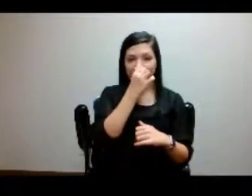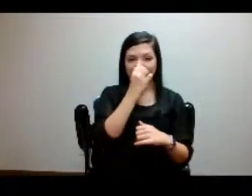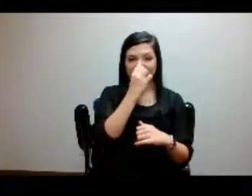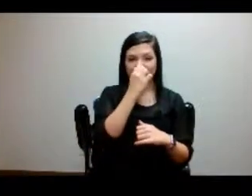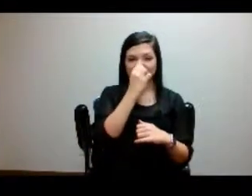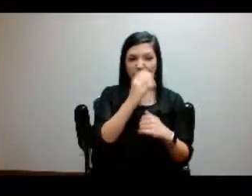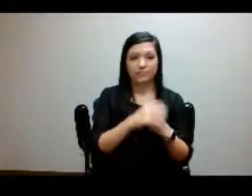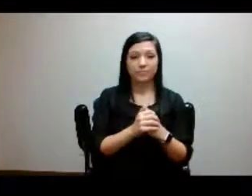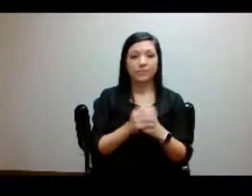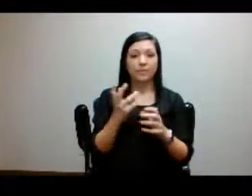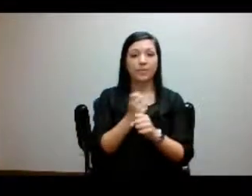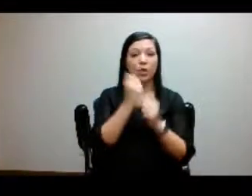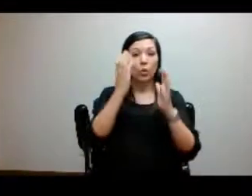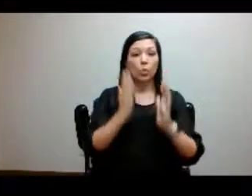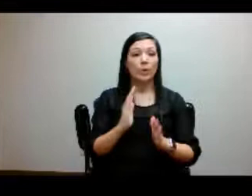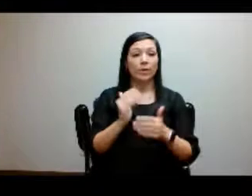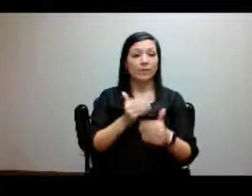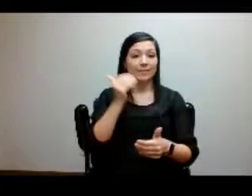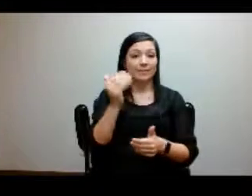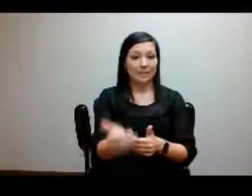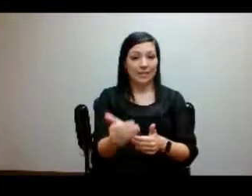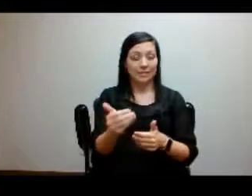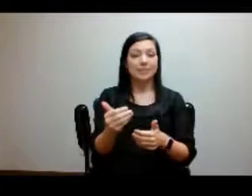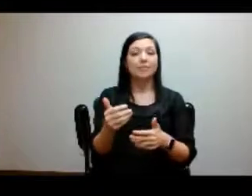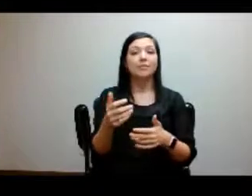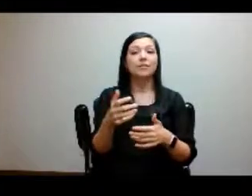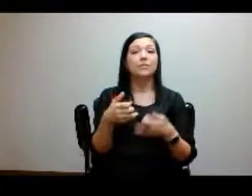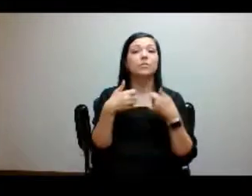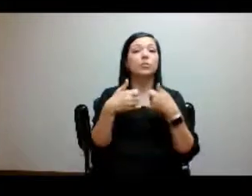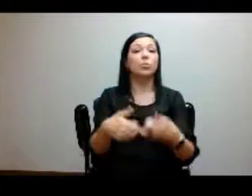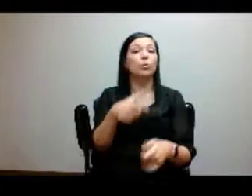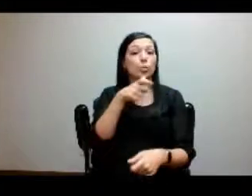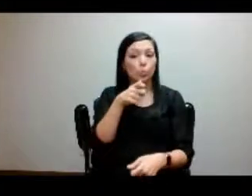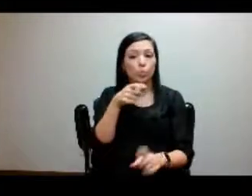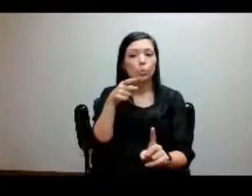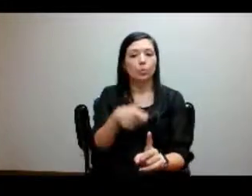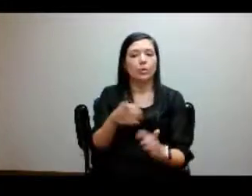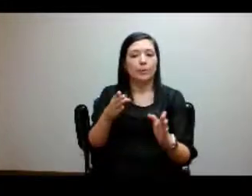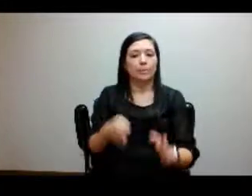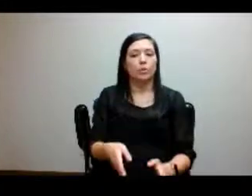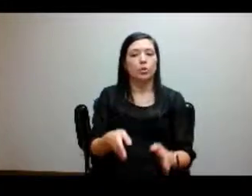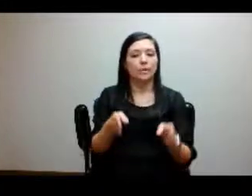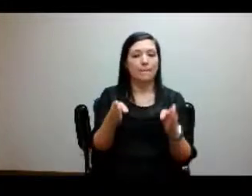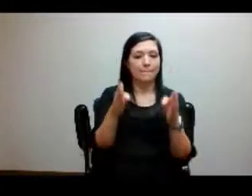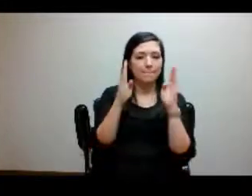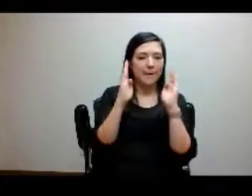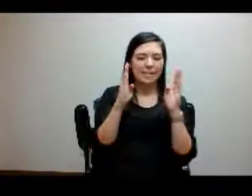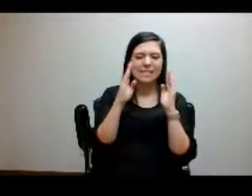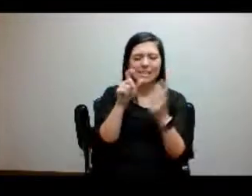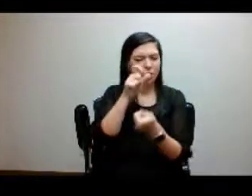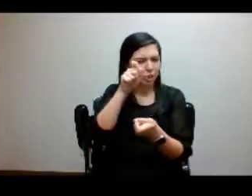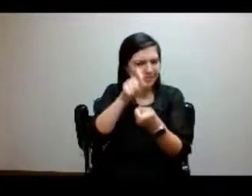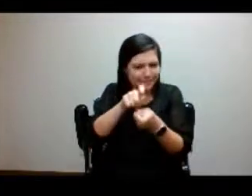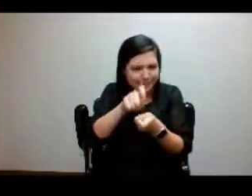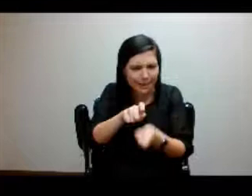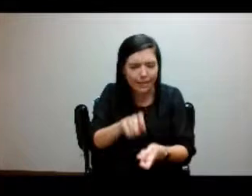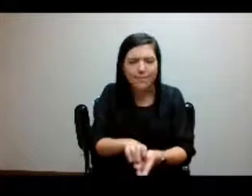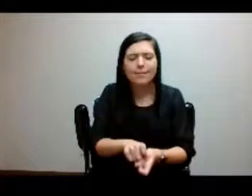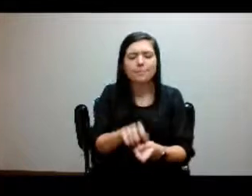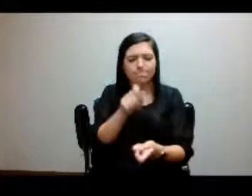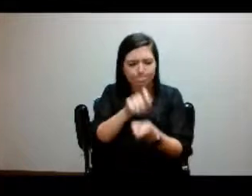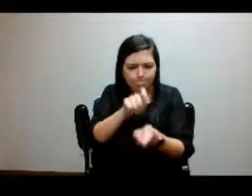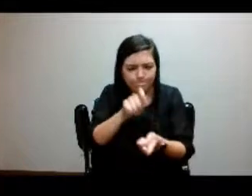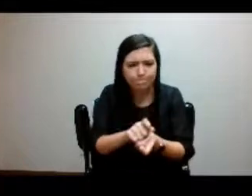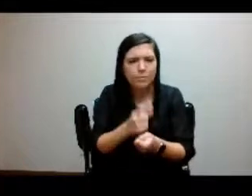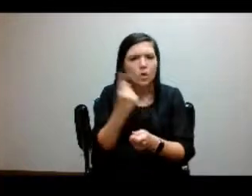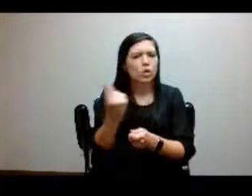The winner of the next Disney Award is described as someone who pays fantastic attention to detail and is always prepared